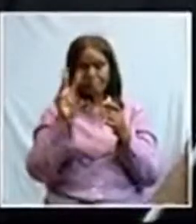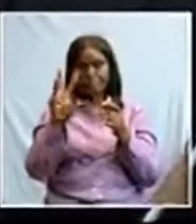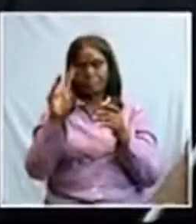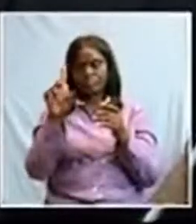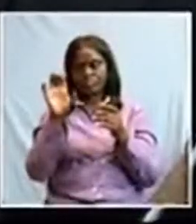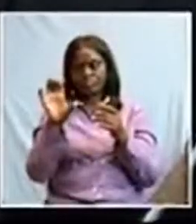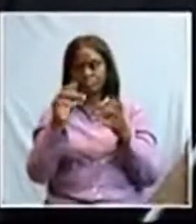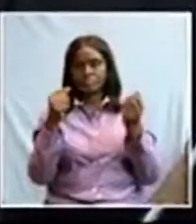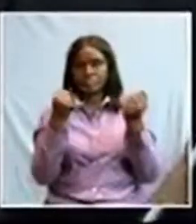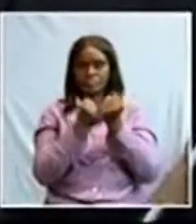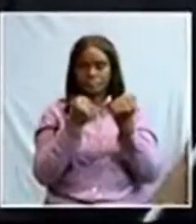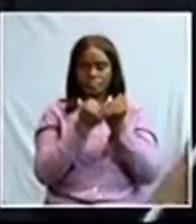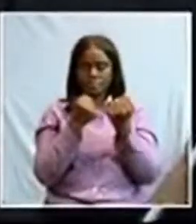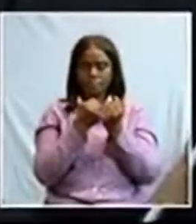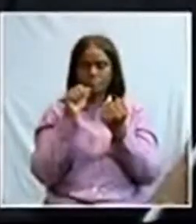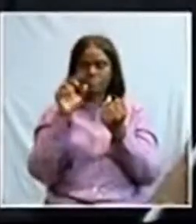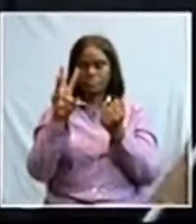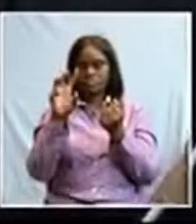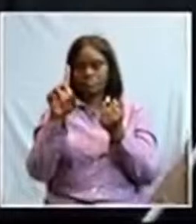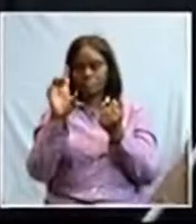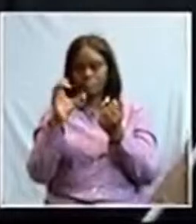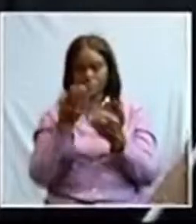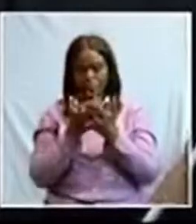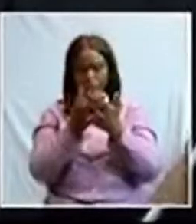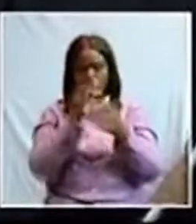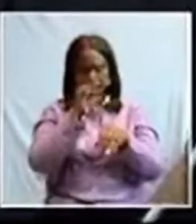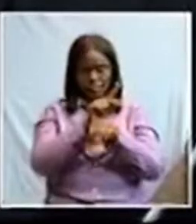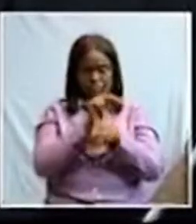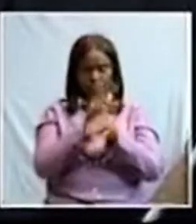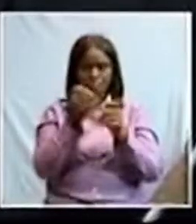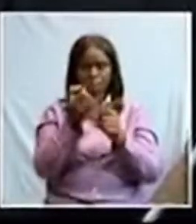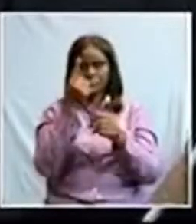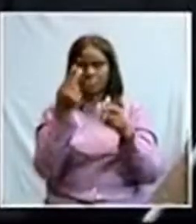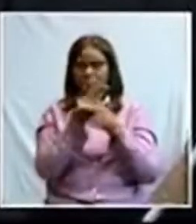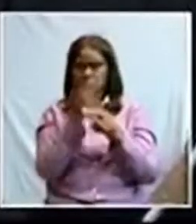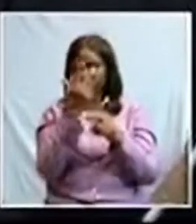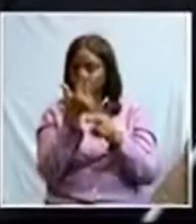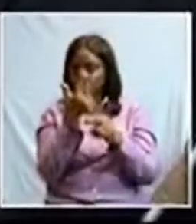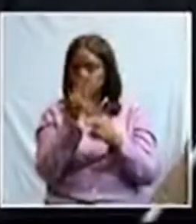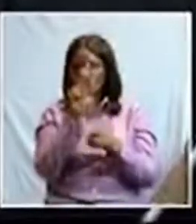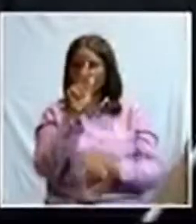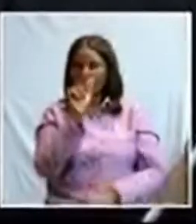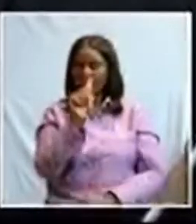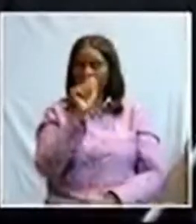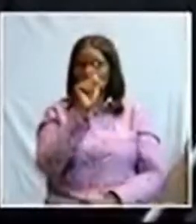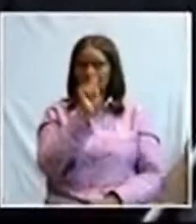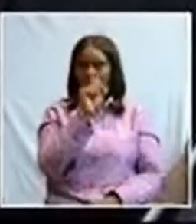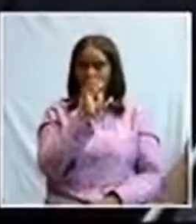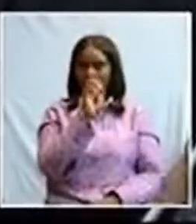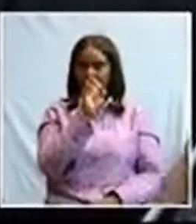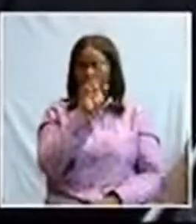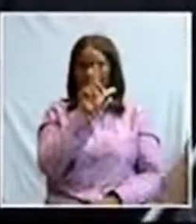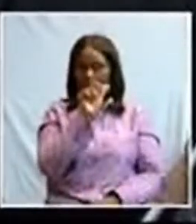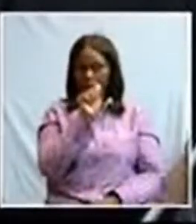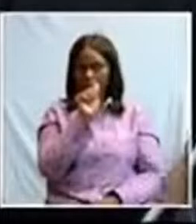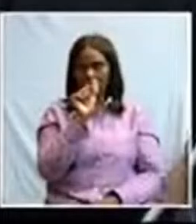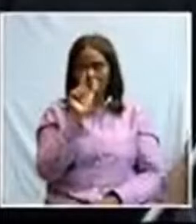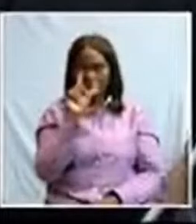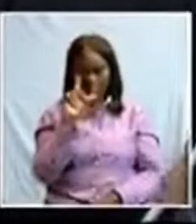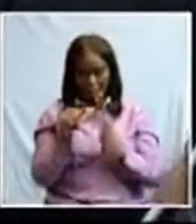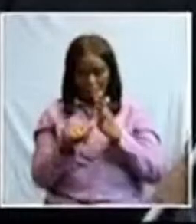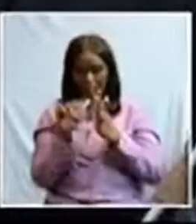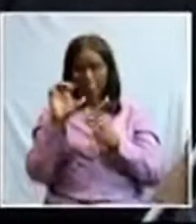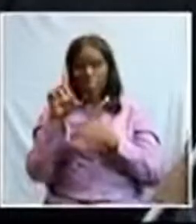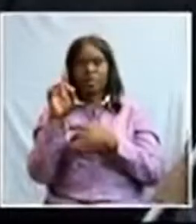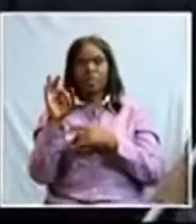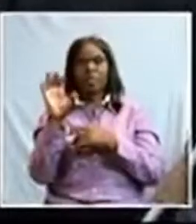WDC submit a project to say we want a 1x3 classroom block at Kateula? Then the CDFC just